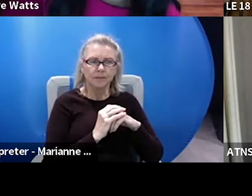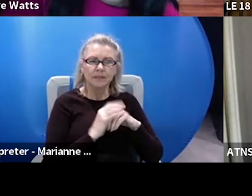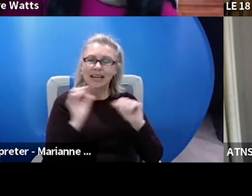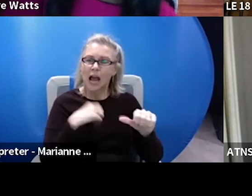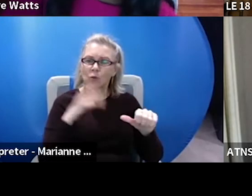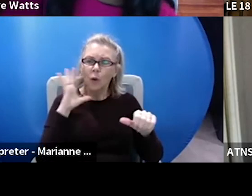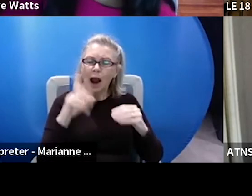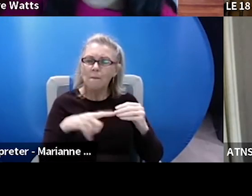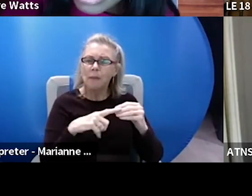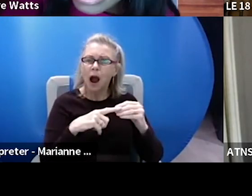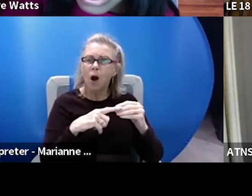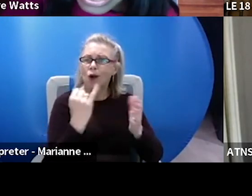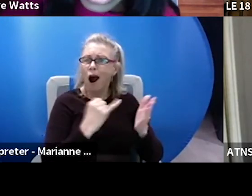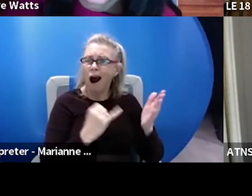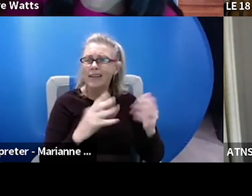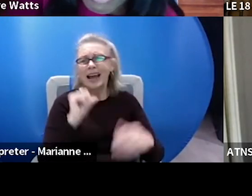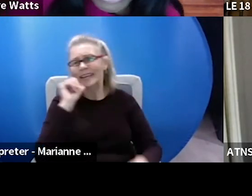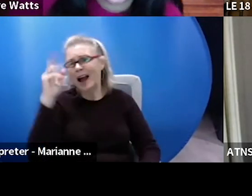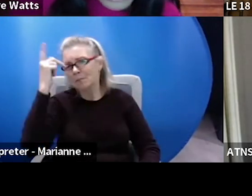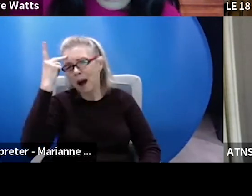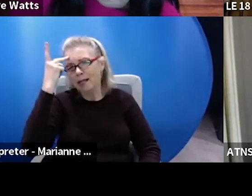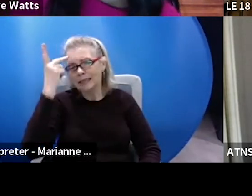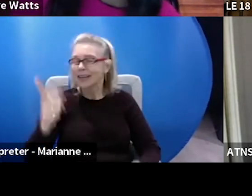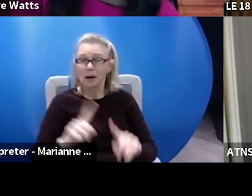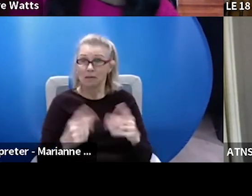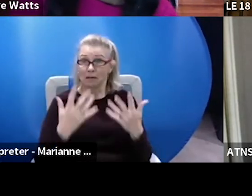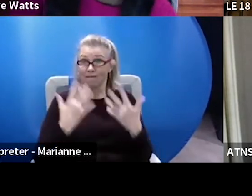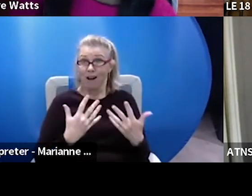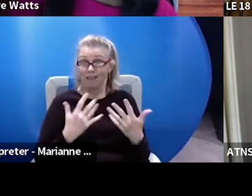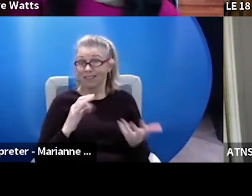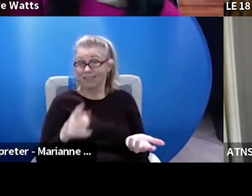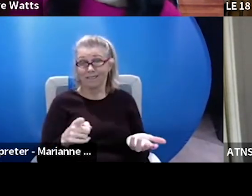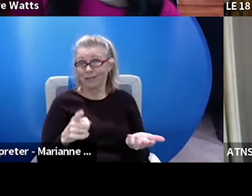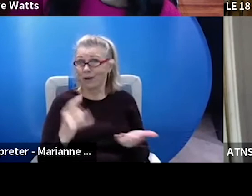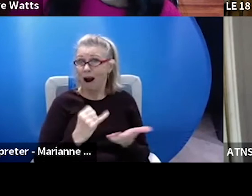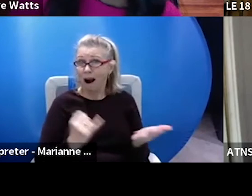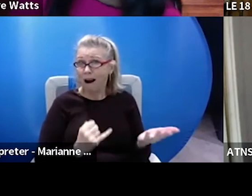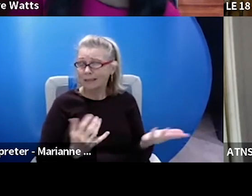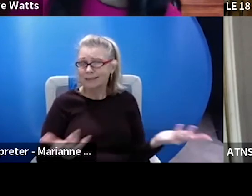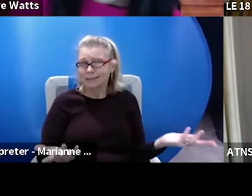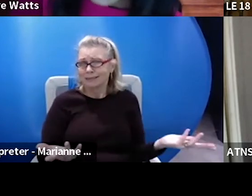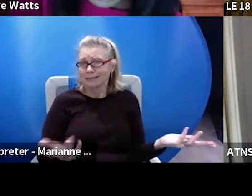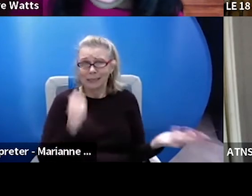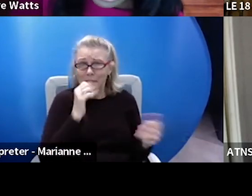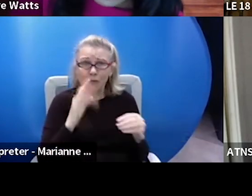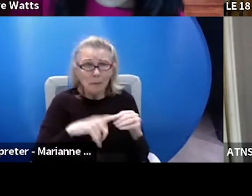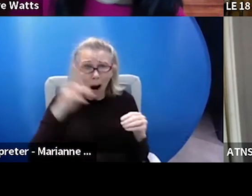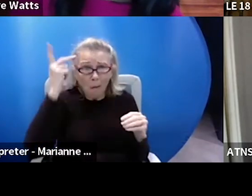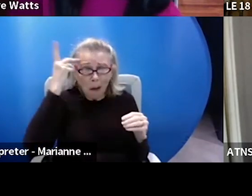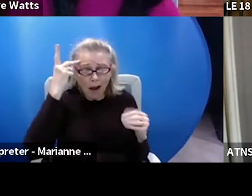not politics? But unfortunately, if you are an artist and you ain't talking about politics, you ain't no artist,